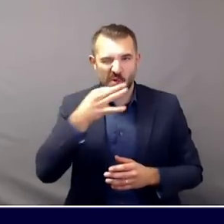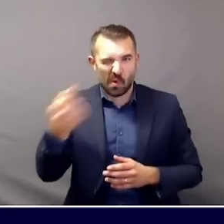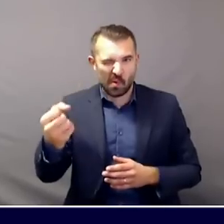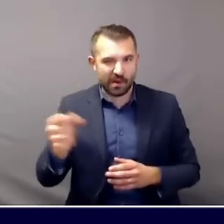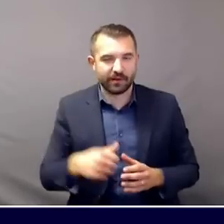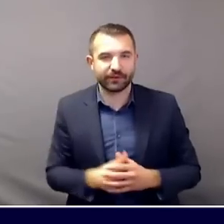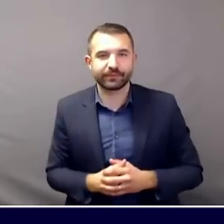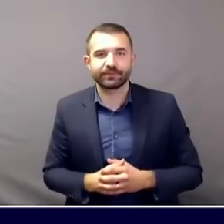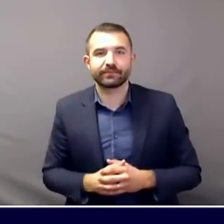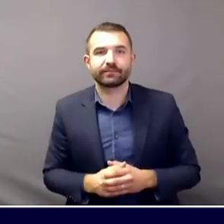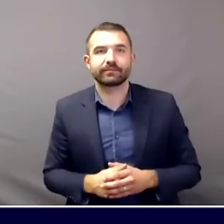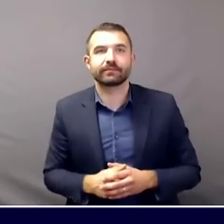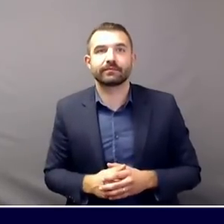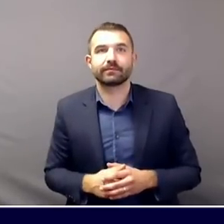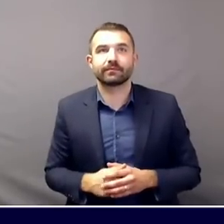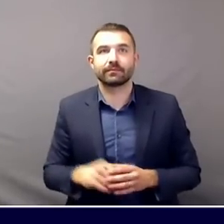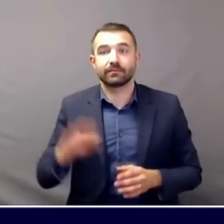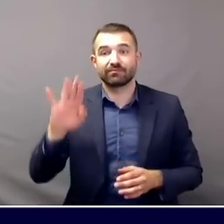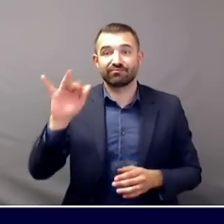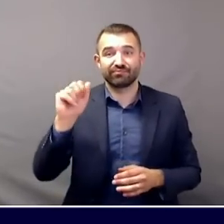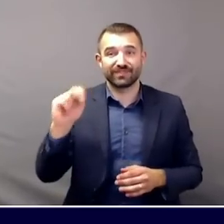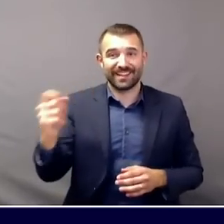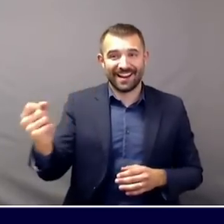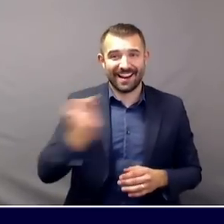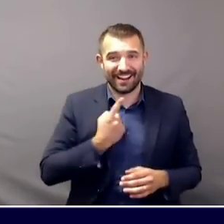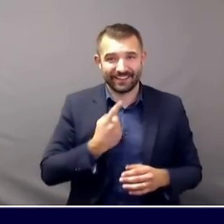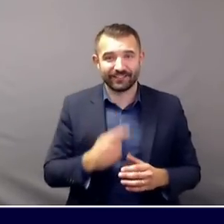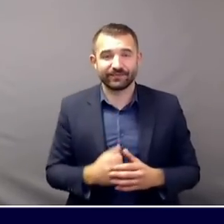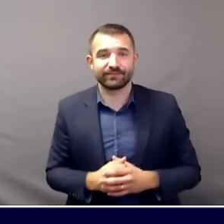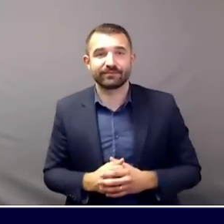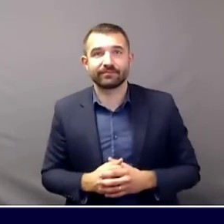it is difficult to draw a straight line between the restrictions